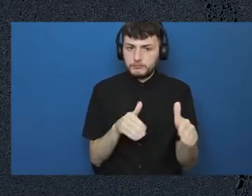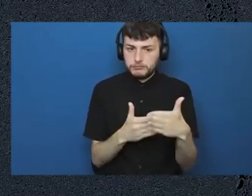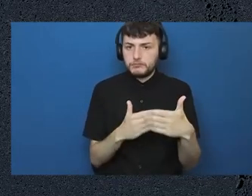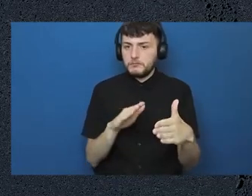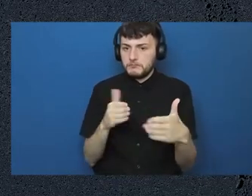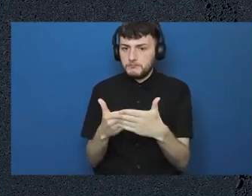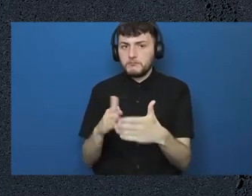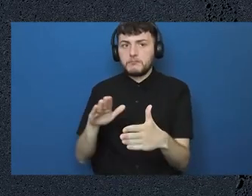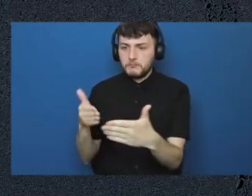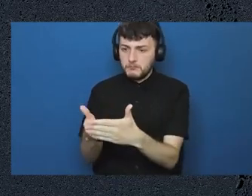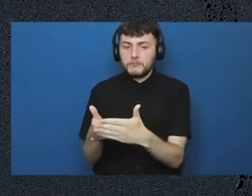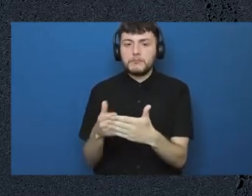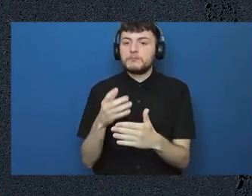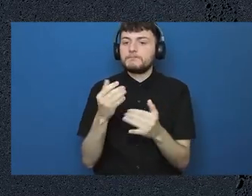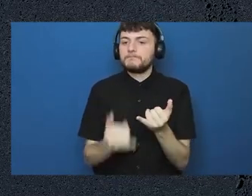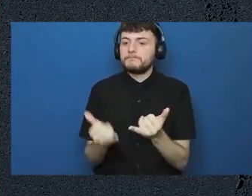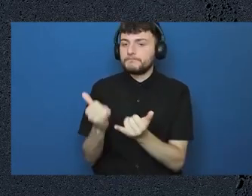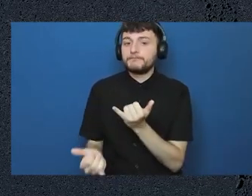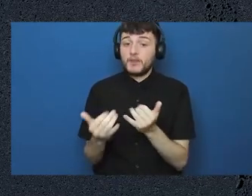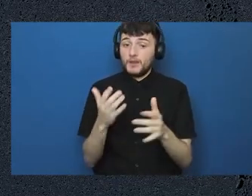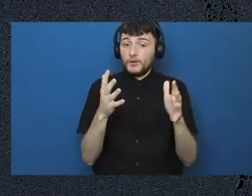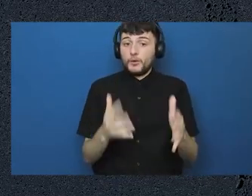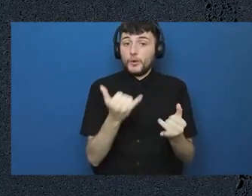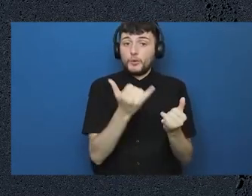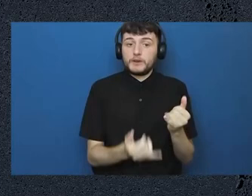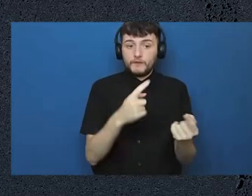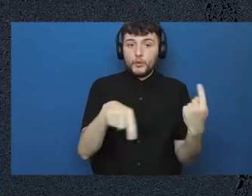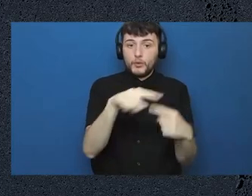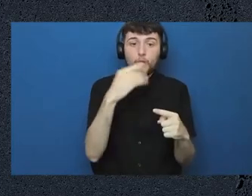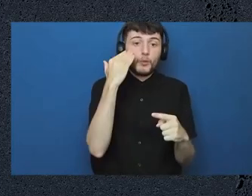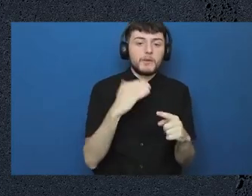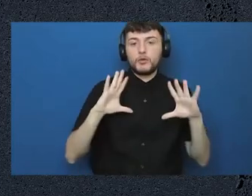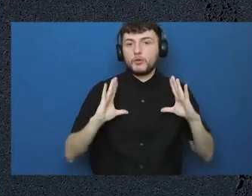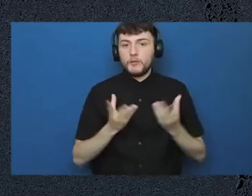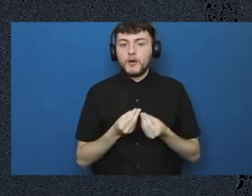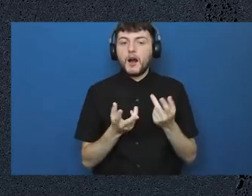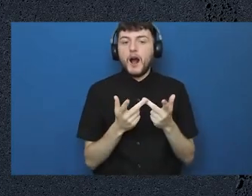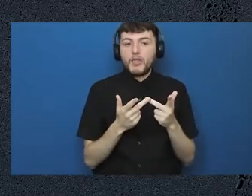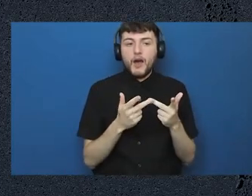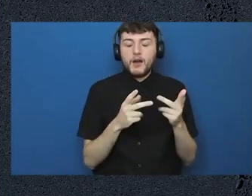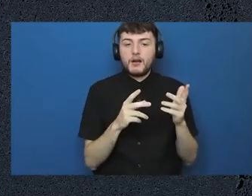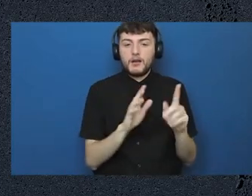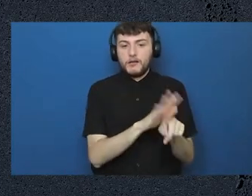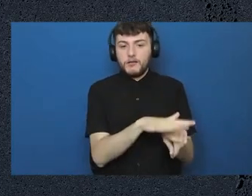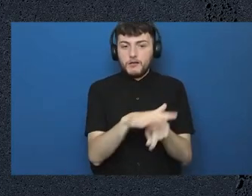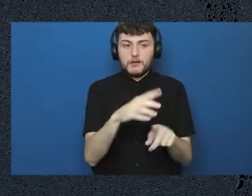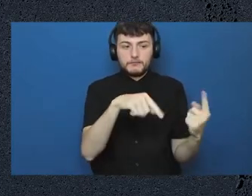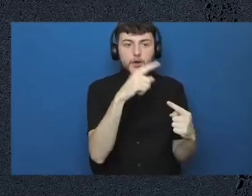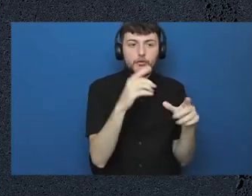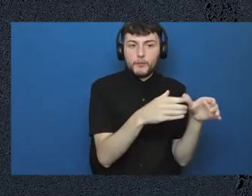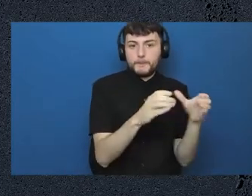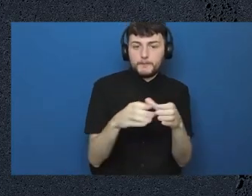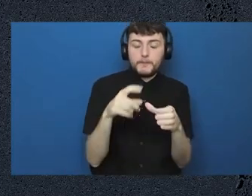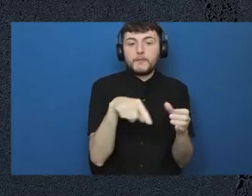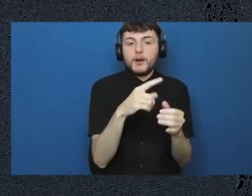more challenges for the women and non-binary and other marginalized groups that come into